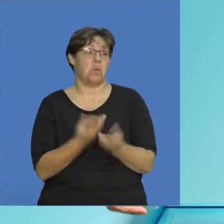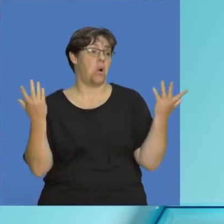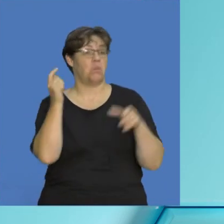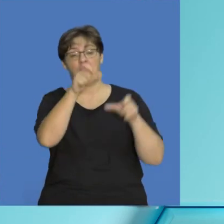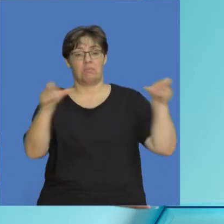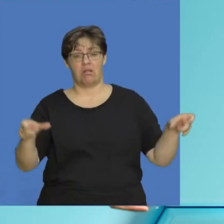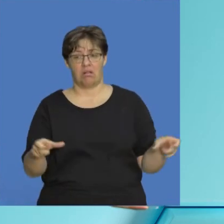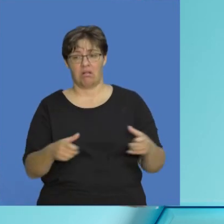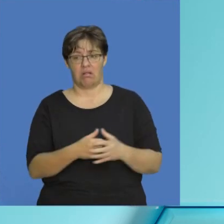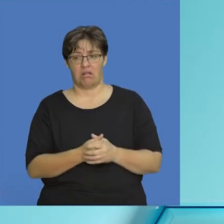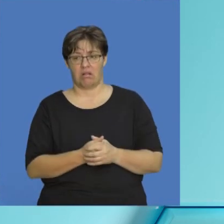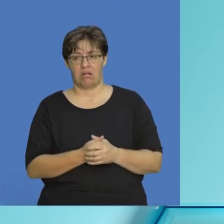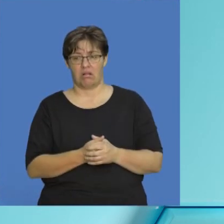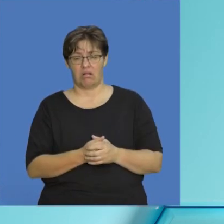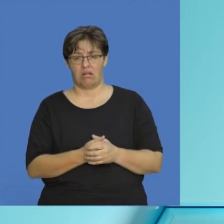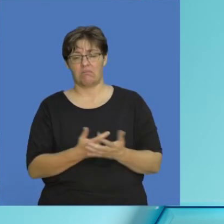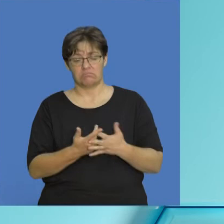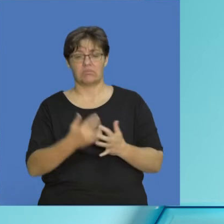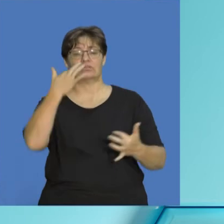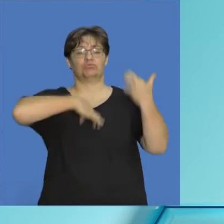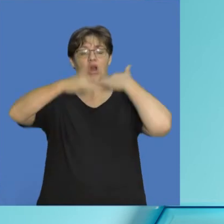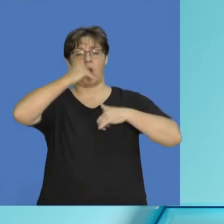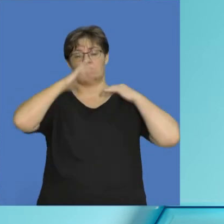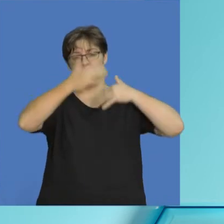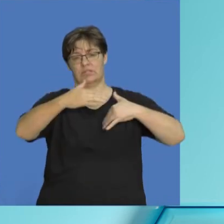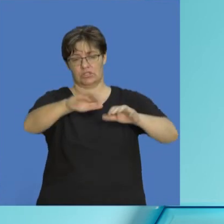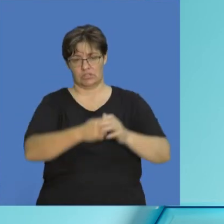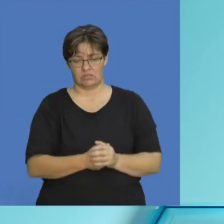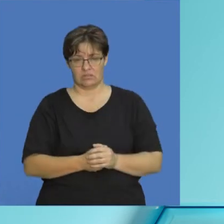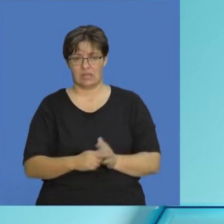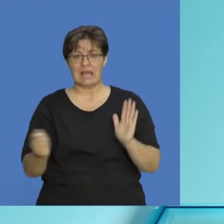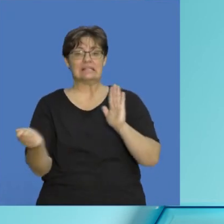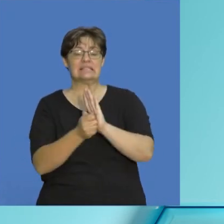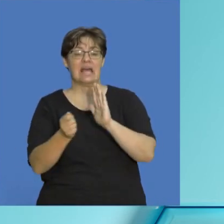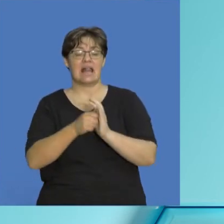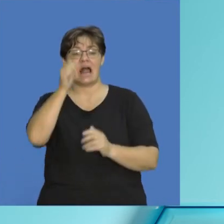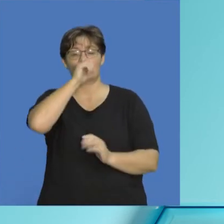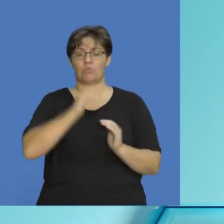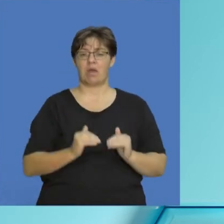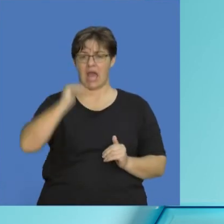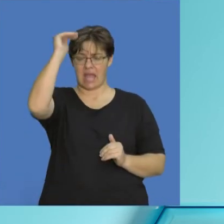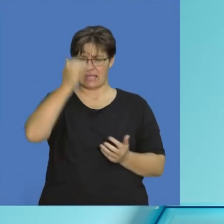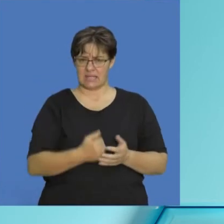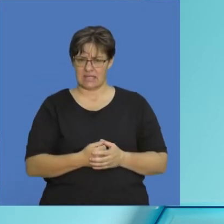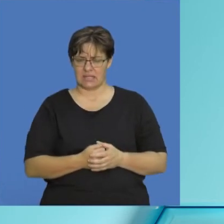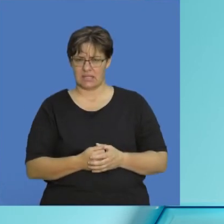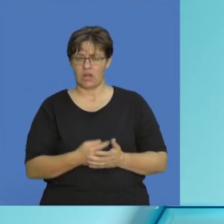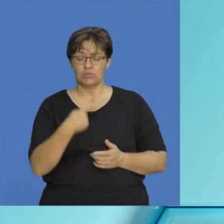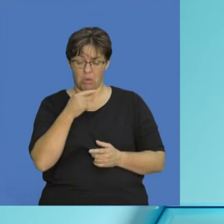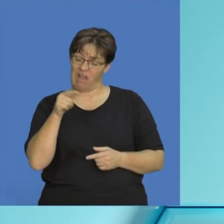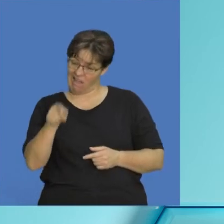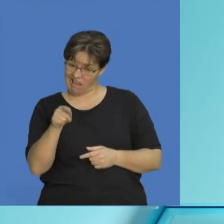say lots of people drown at the beach, and the sale of ice cream is